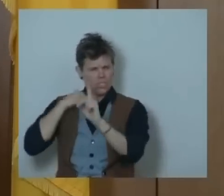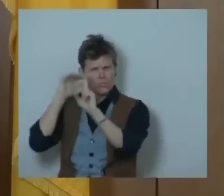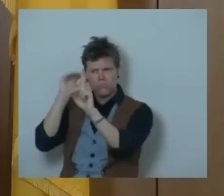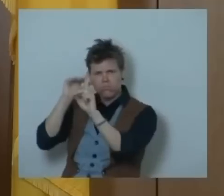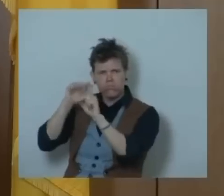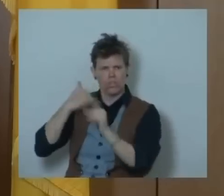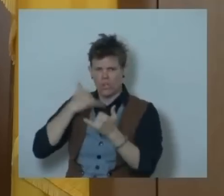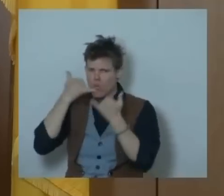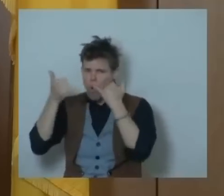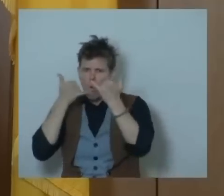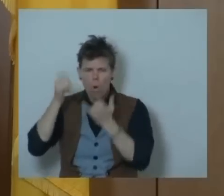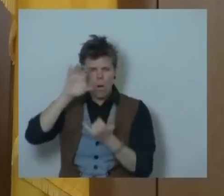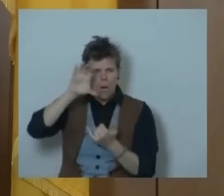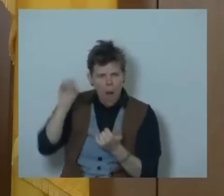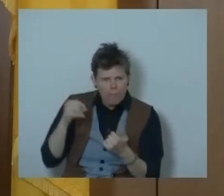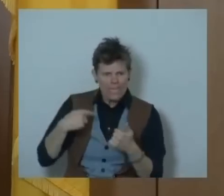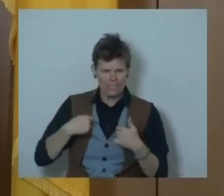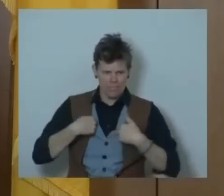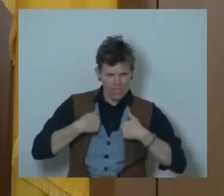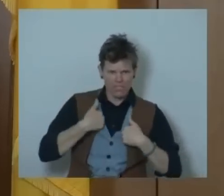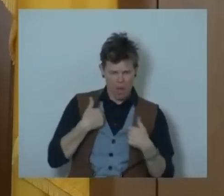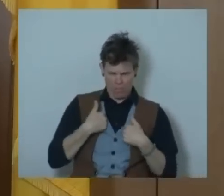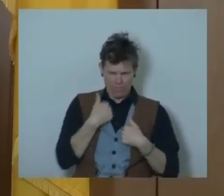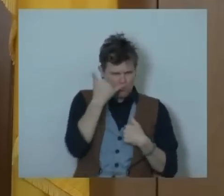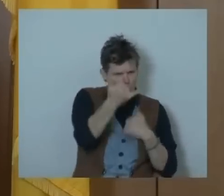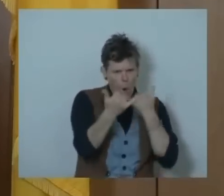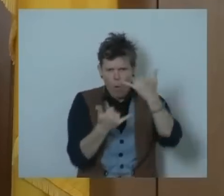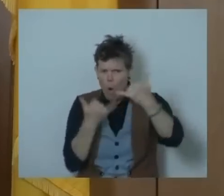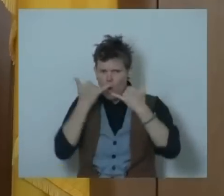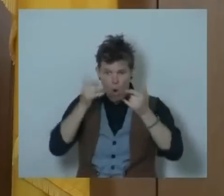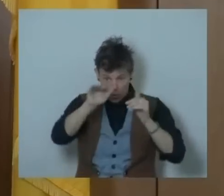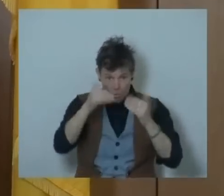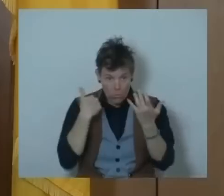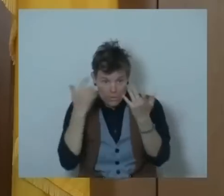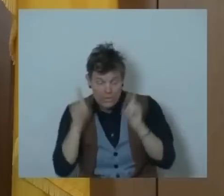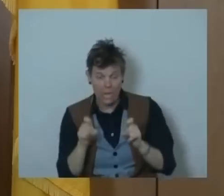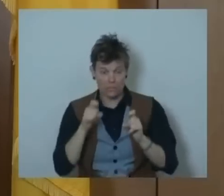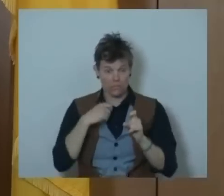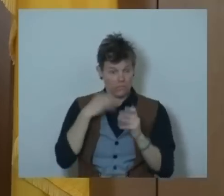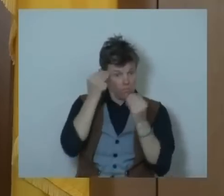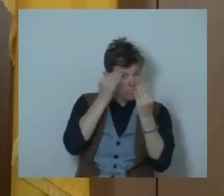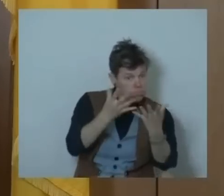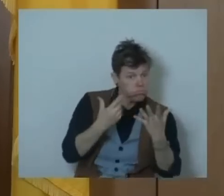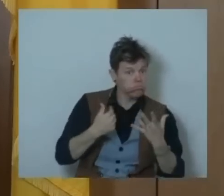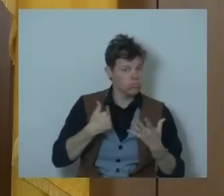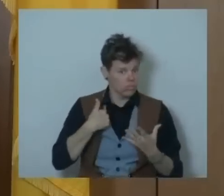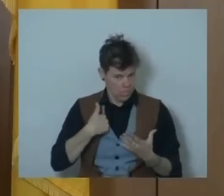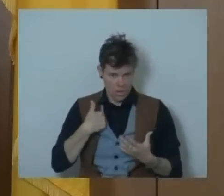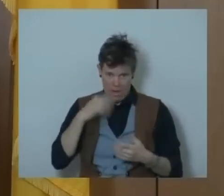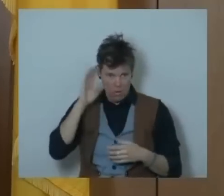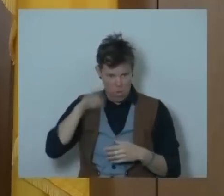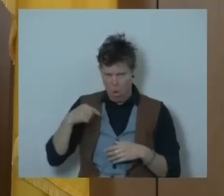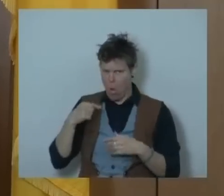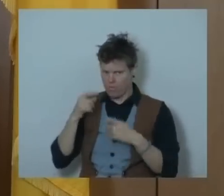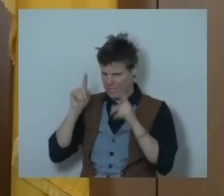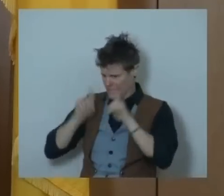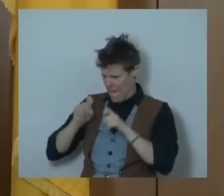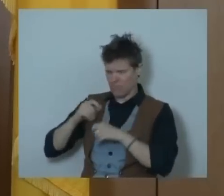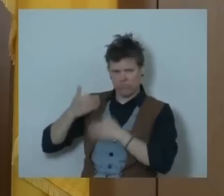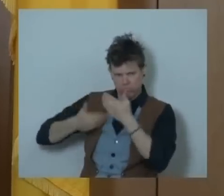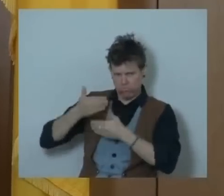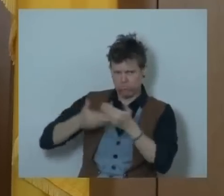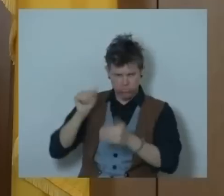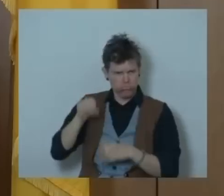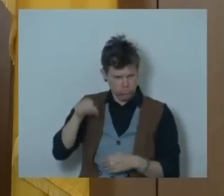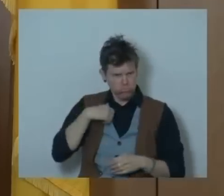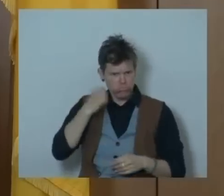directly. I think it does a couple of things. They know that we're well informed about how it works. They know too that we have real capacity to use